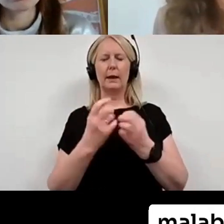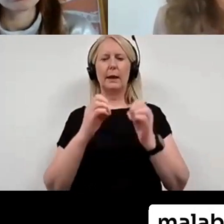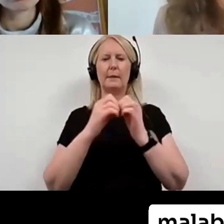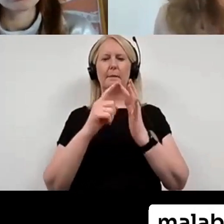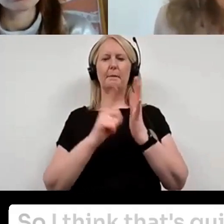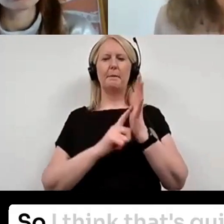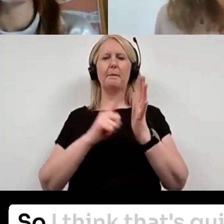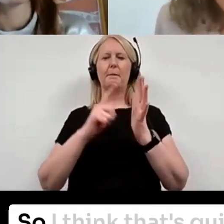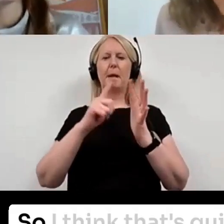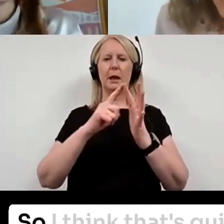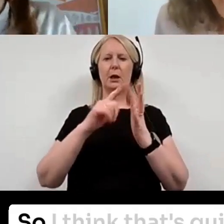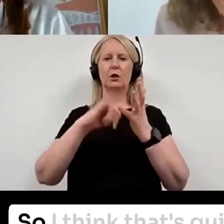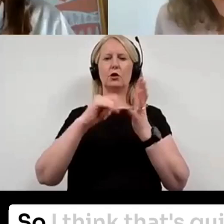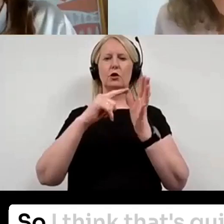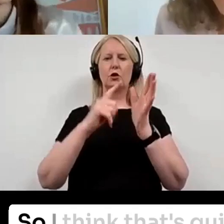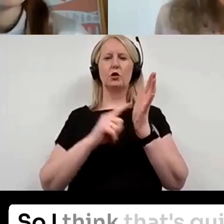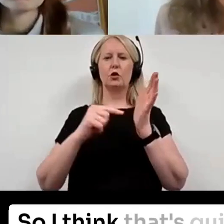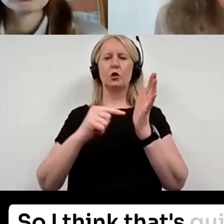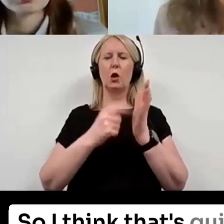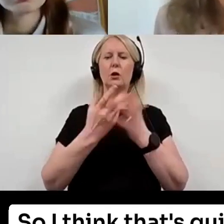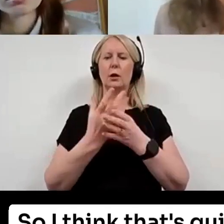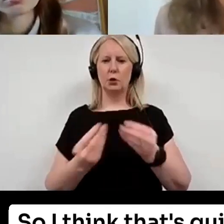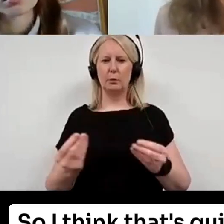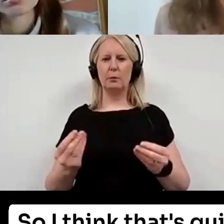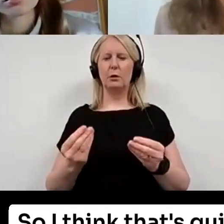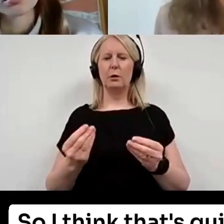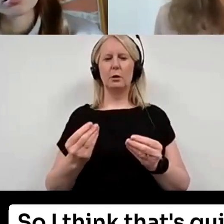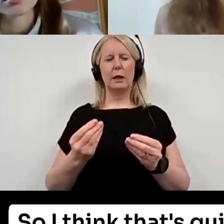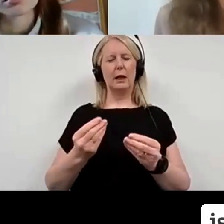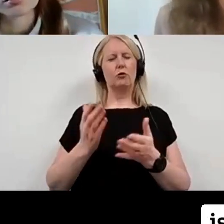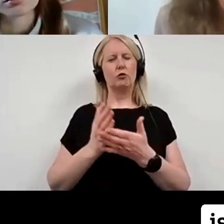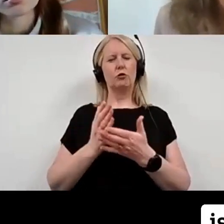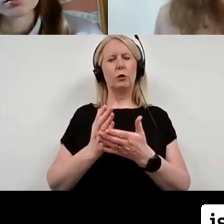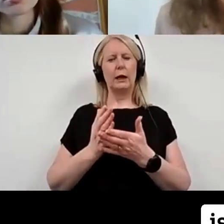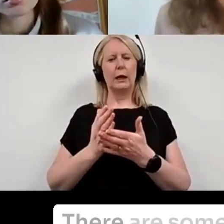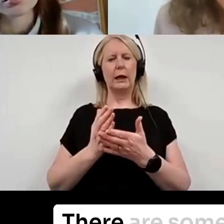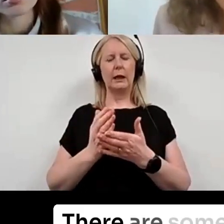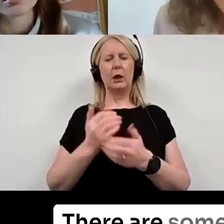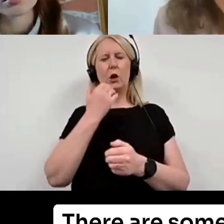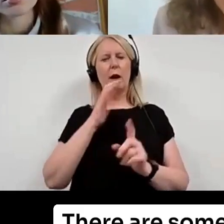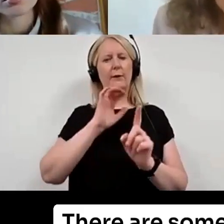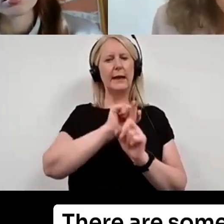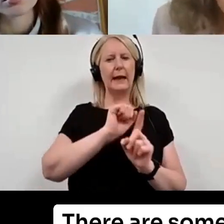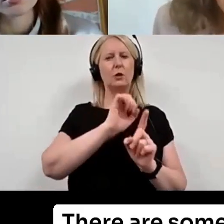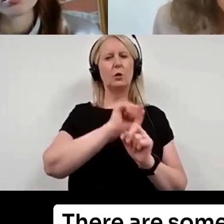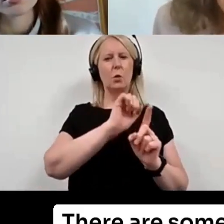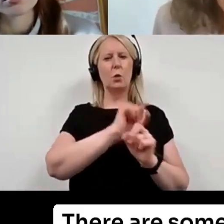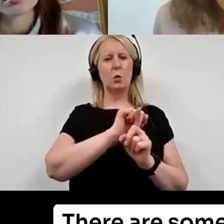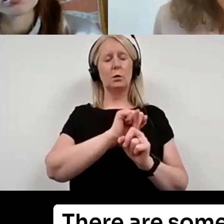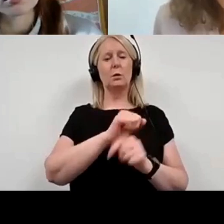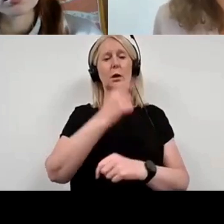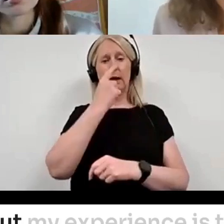salt malabsorption. So I think that's quite an underdiagnosed issue. There are some blood tests for